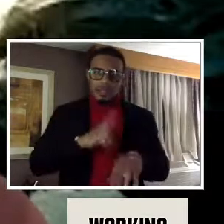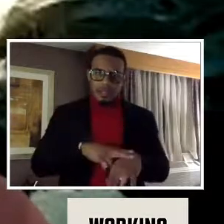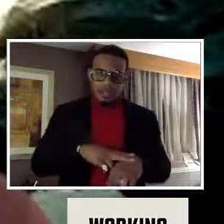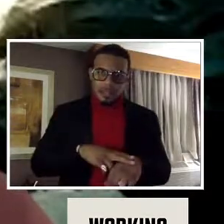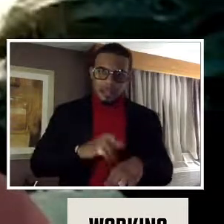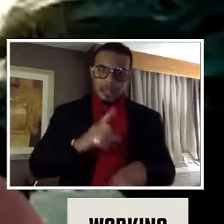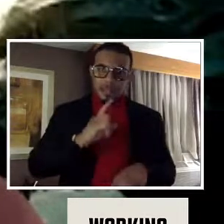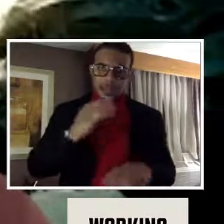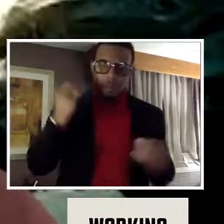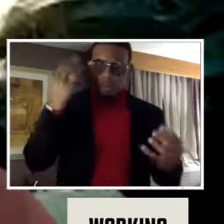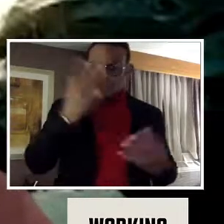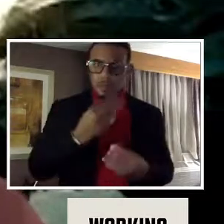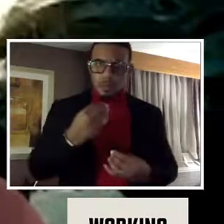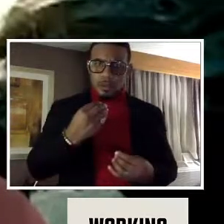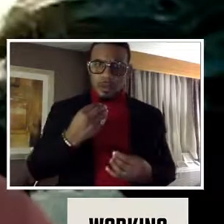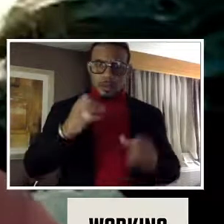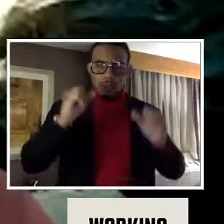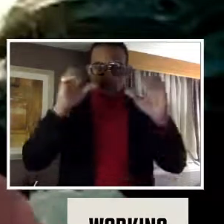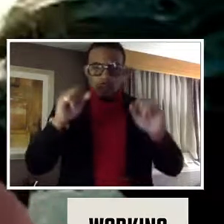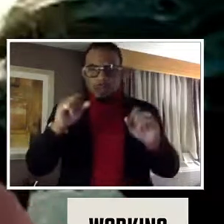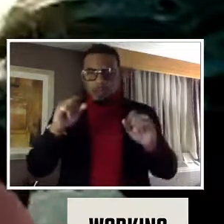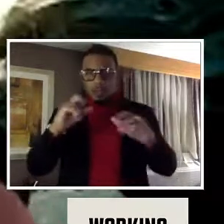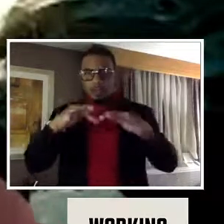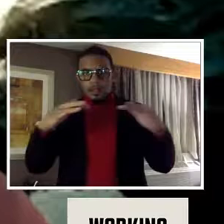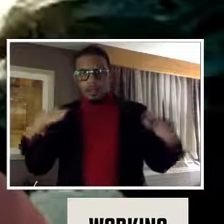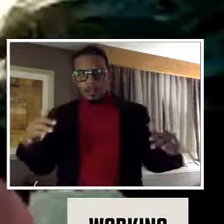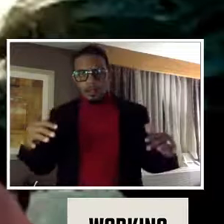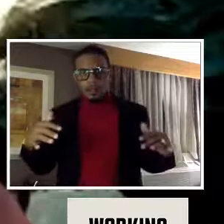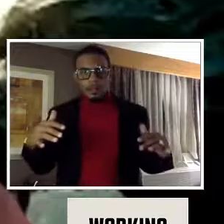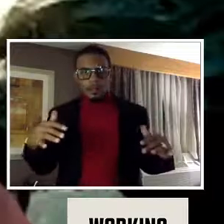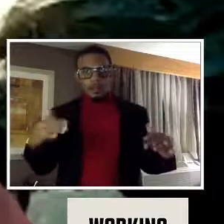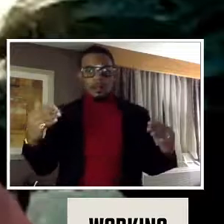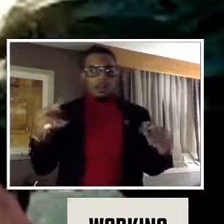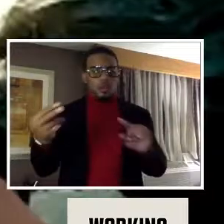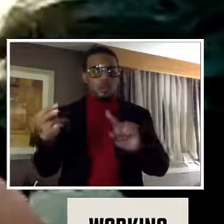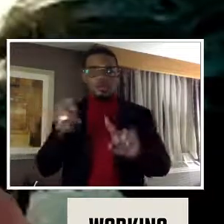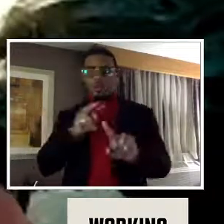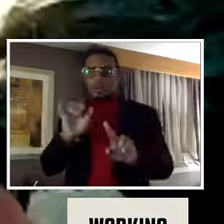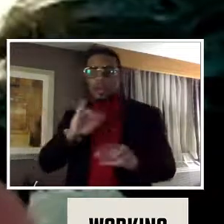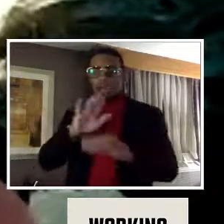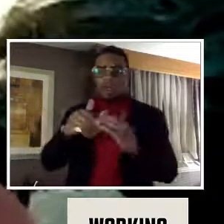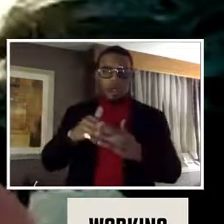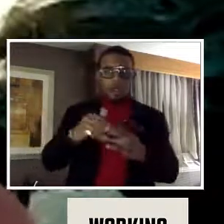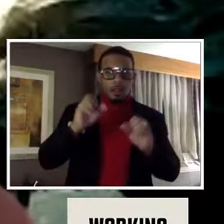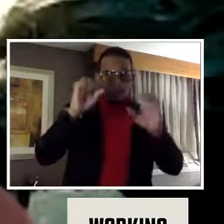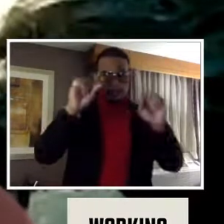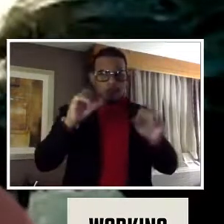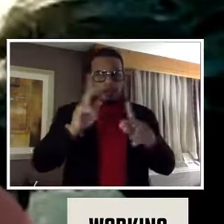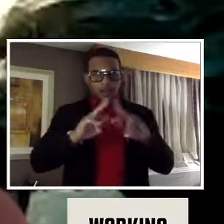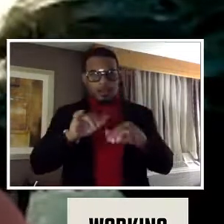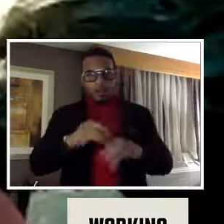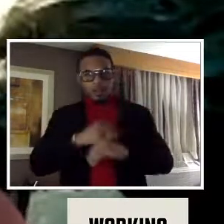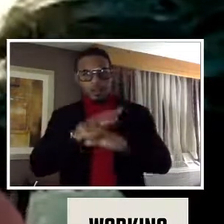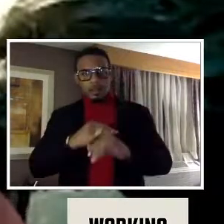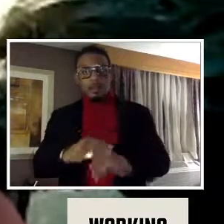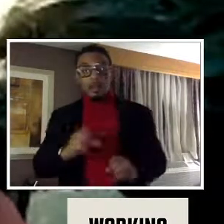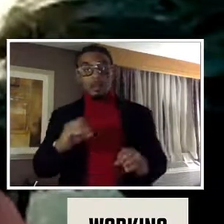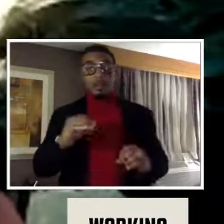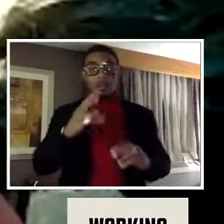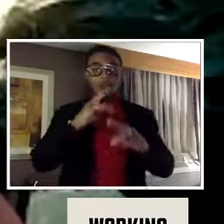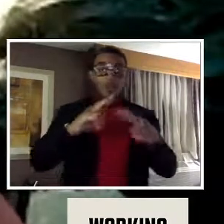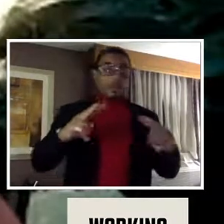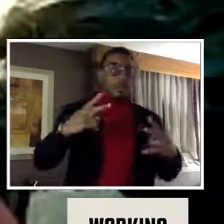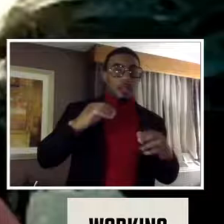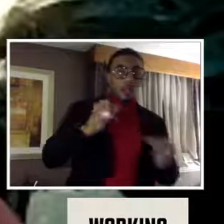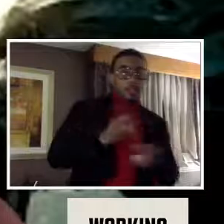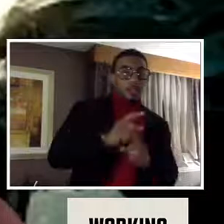nation that is beautiful and magnificent and diverse and nuanced, like all of the amazing people on this call. So peace and